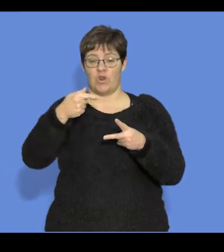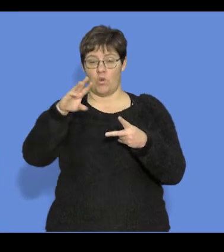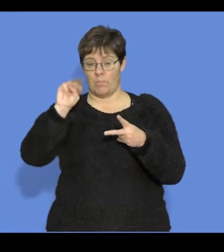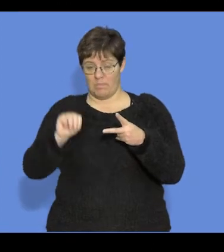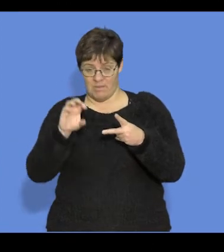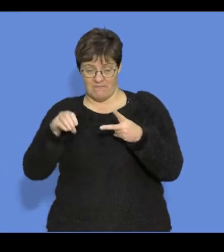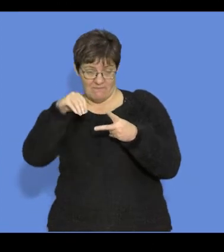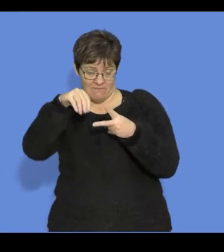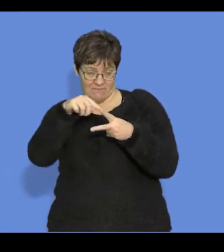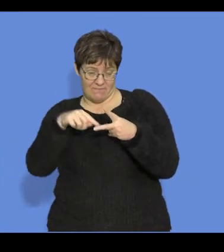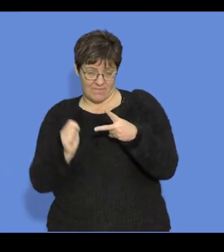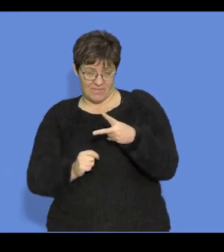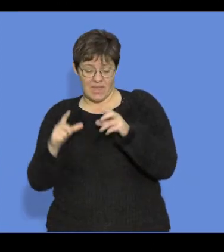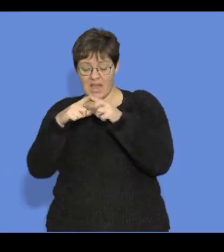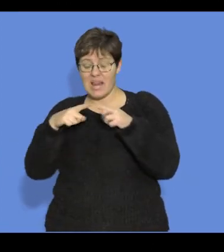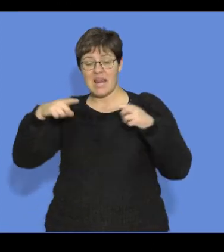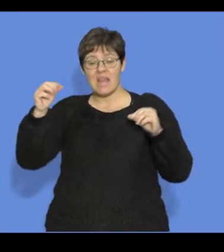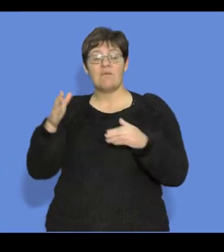The rest of the leaf is filled with